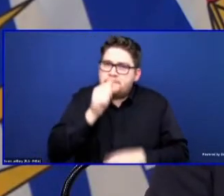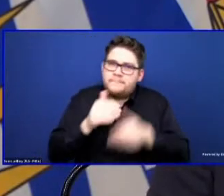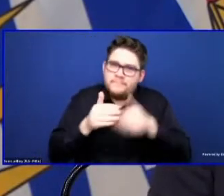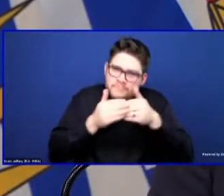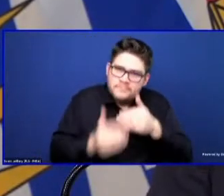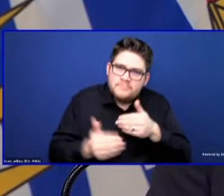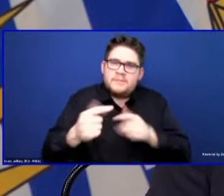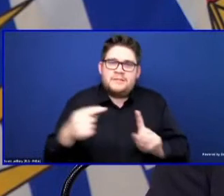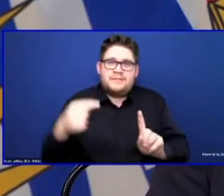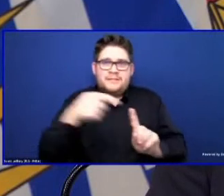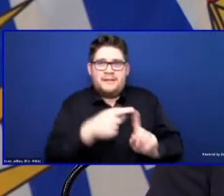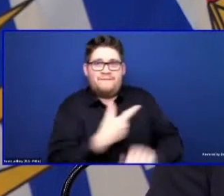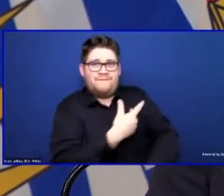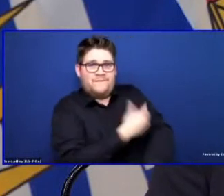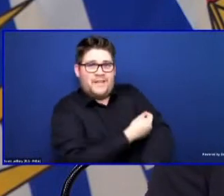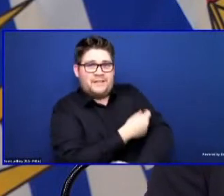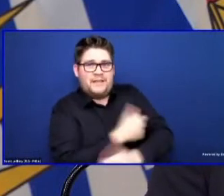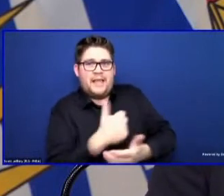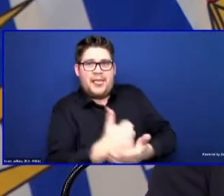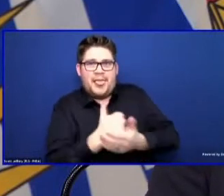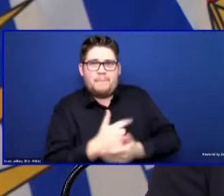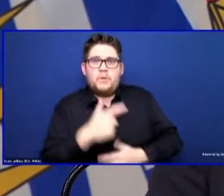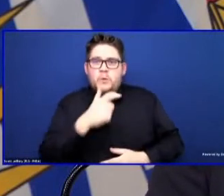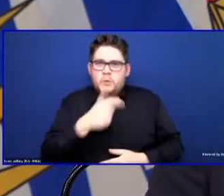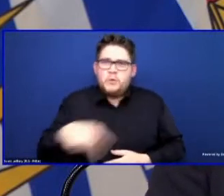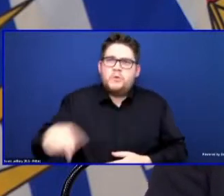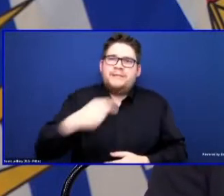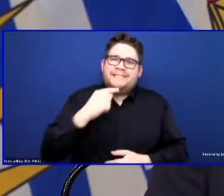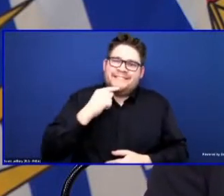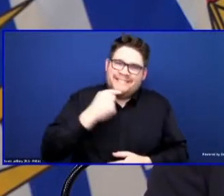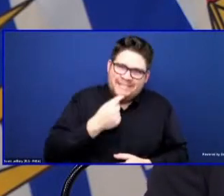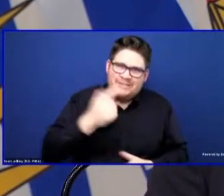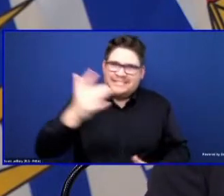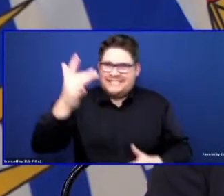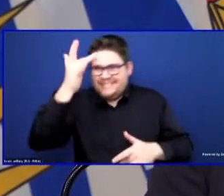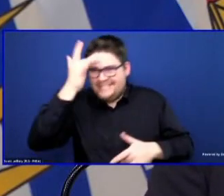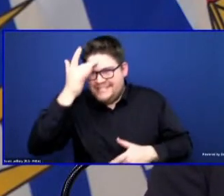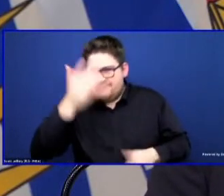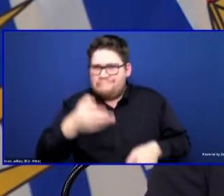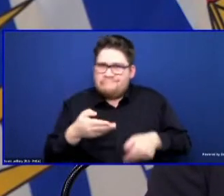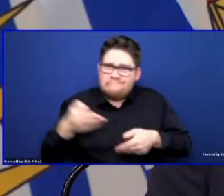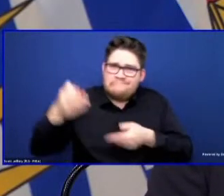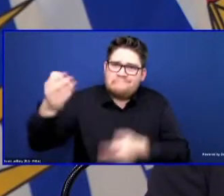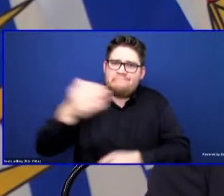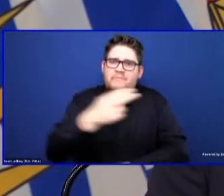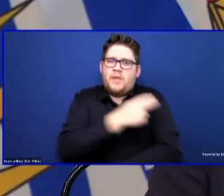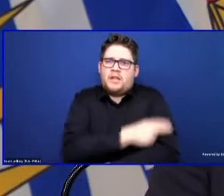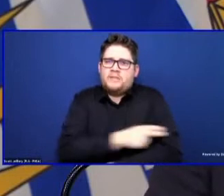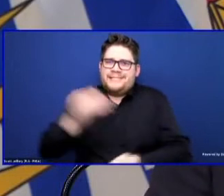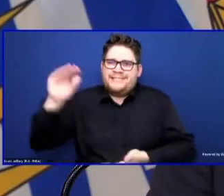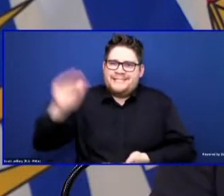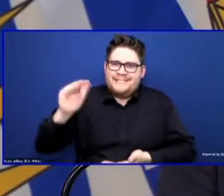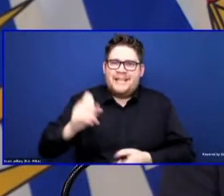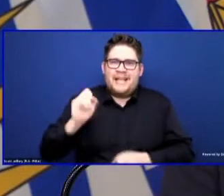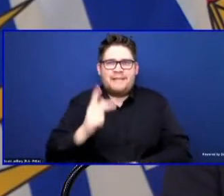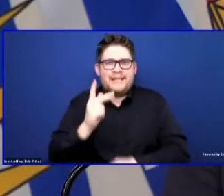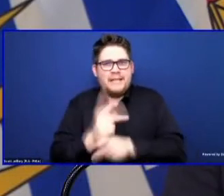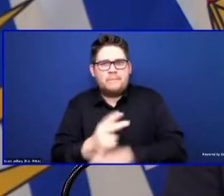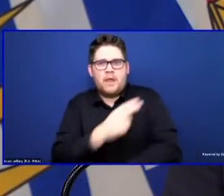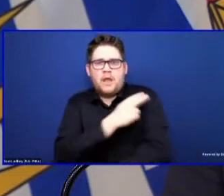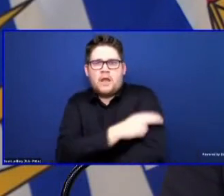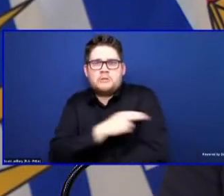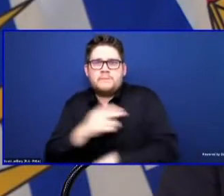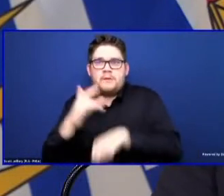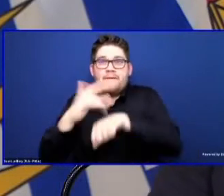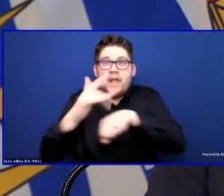now. We need to do that to protect our hospital system, to protect our friends, our families. And we need to